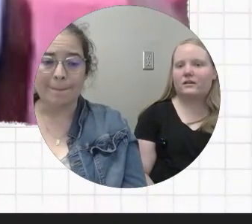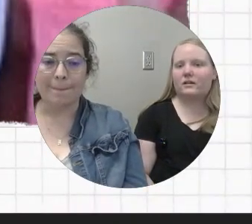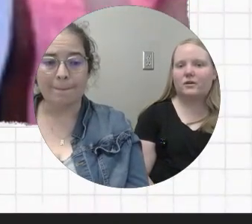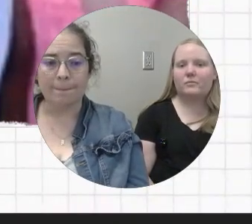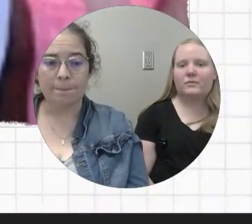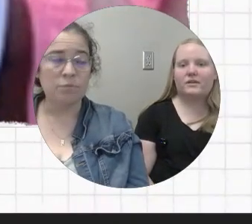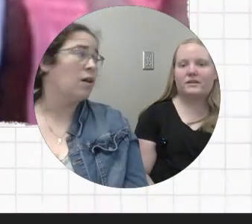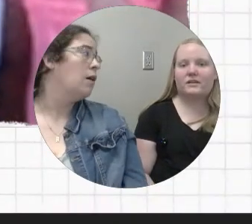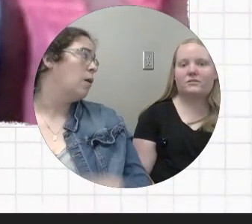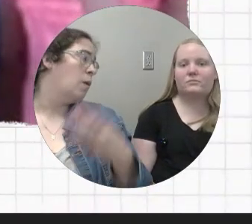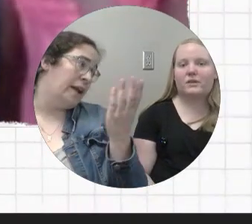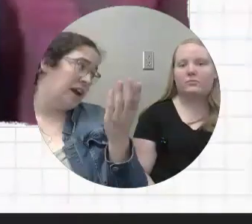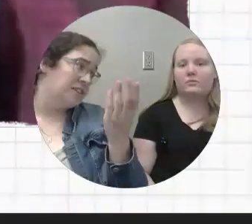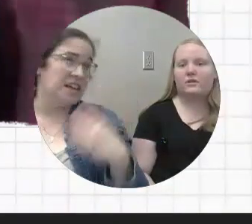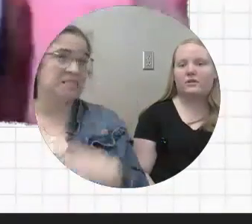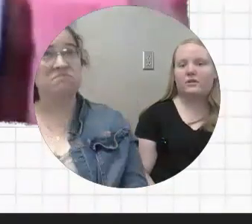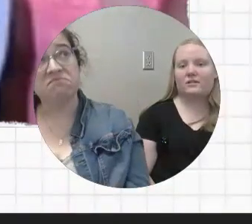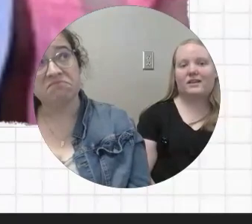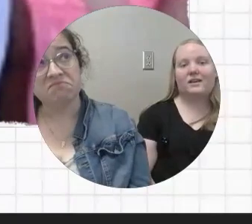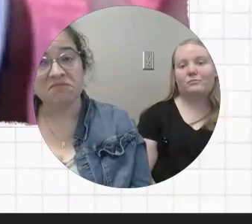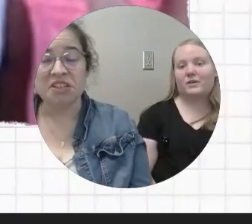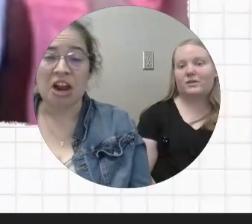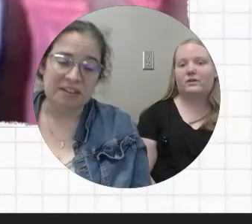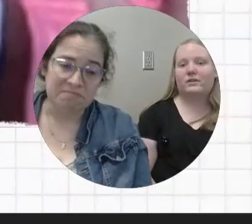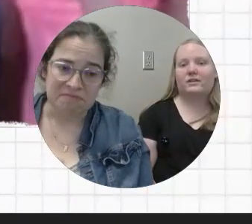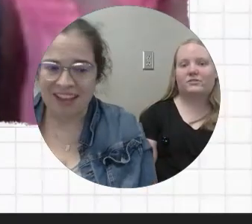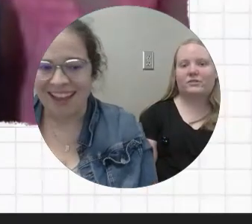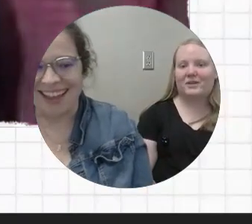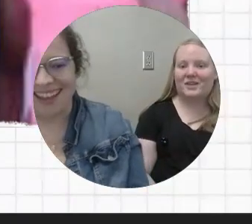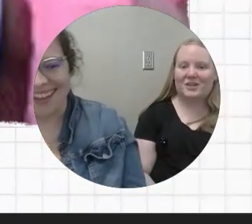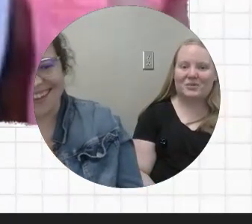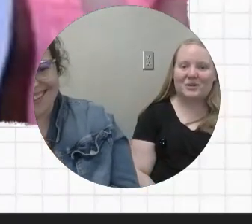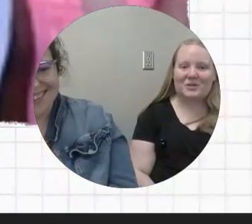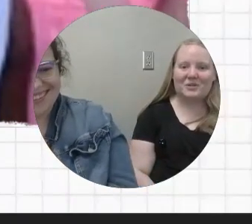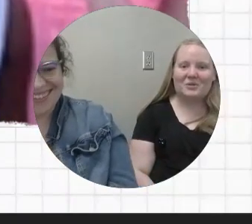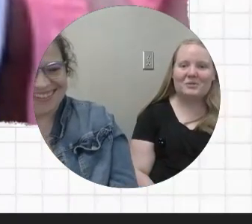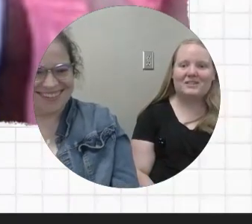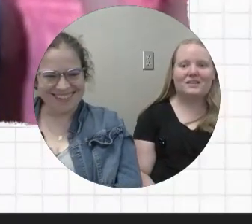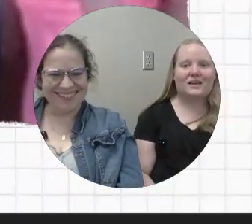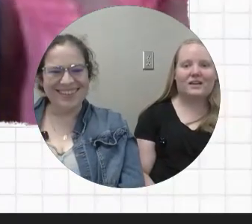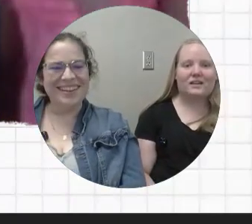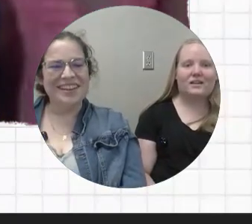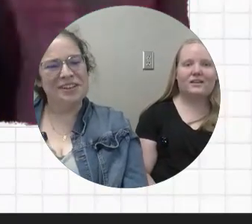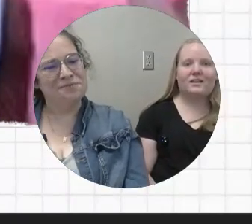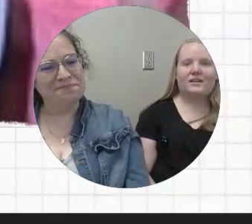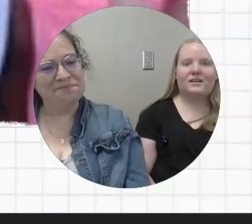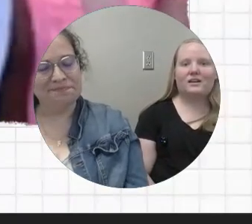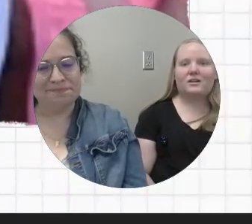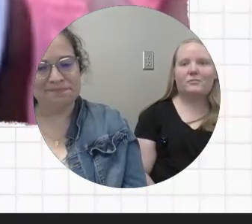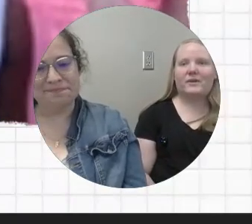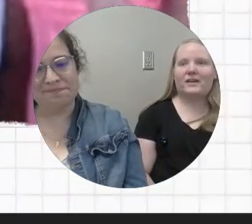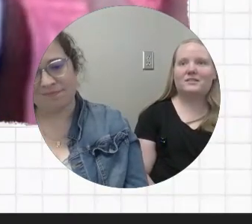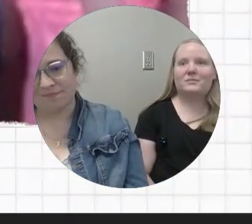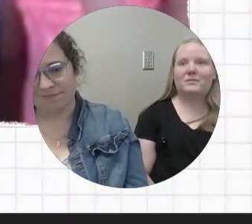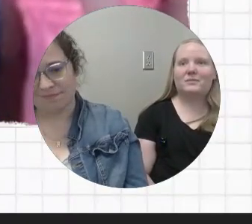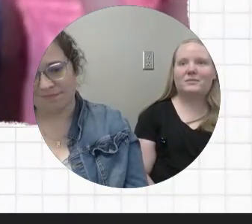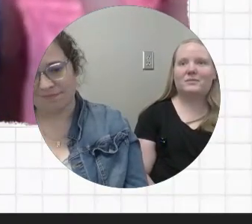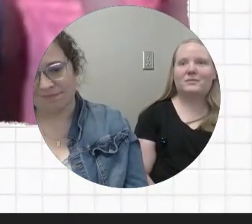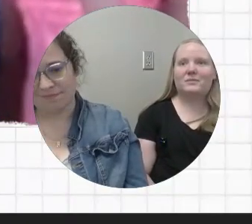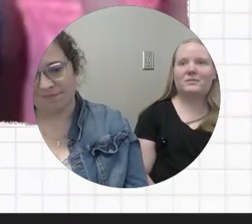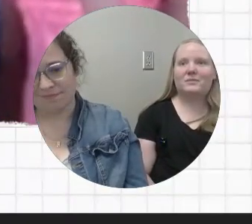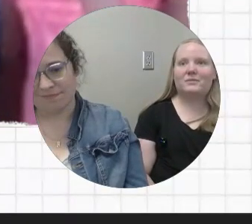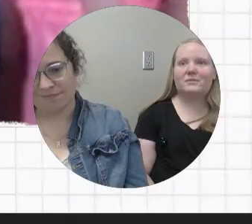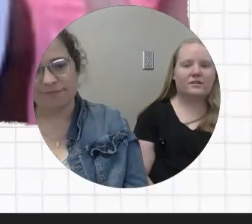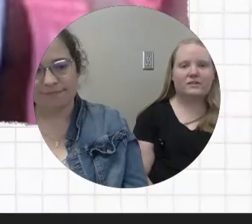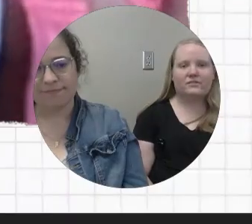impediment they're working through. So just repeating that, and then being willing to repeat what you